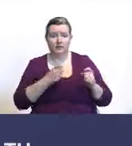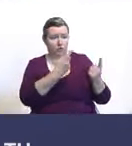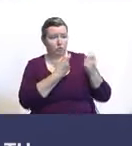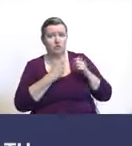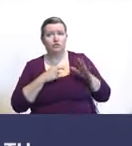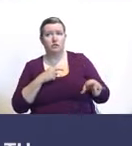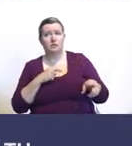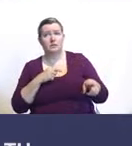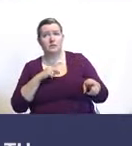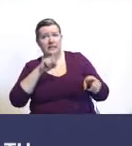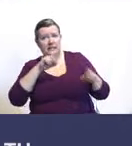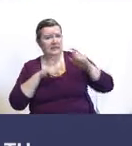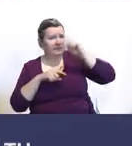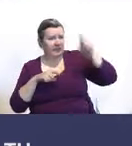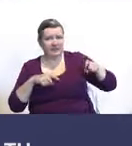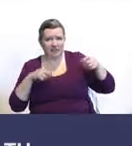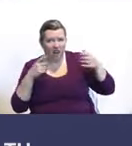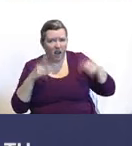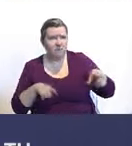doing in Texas,